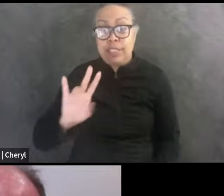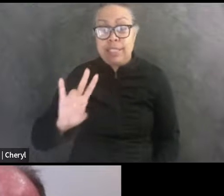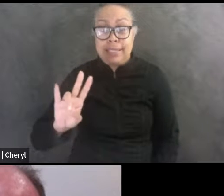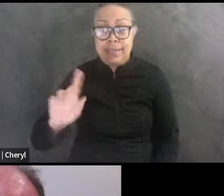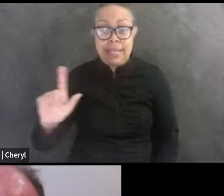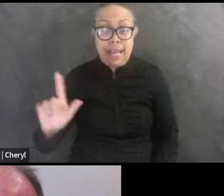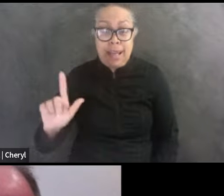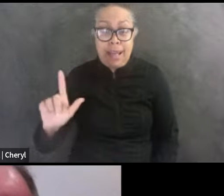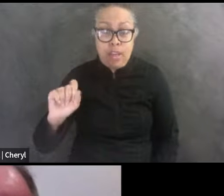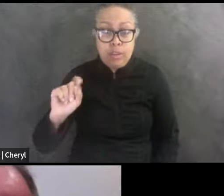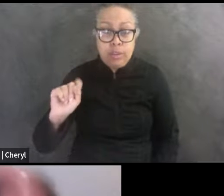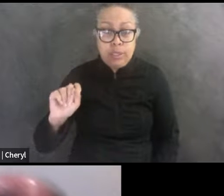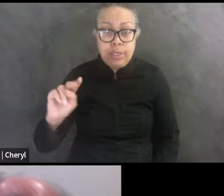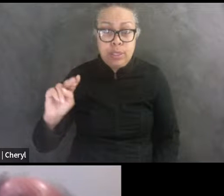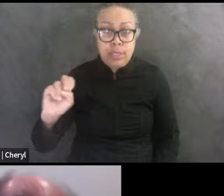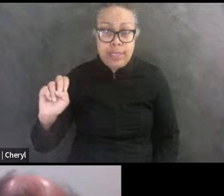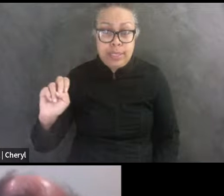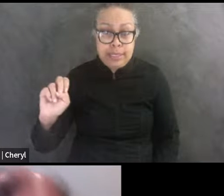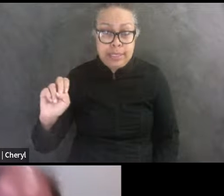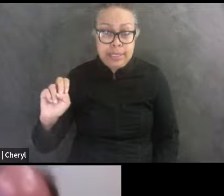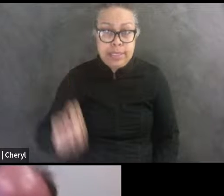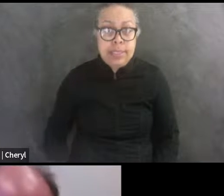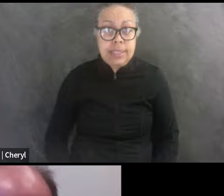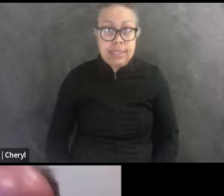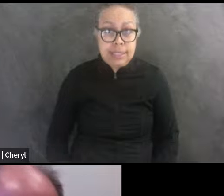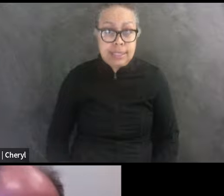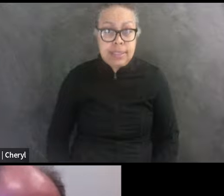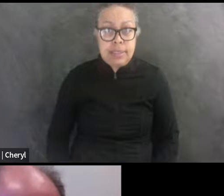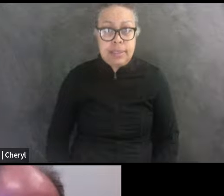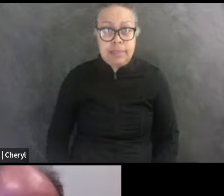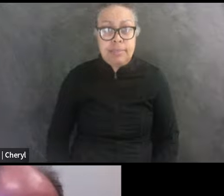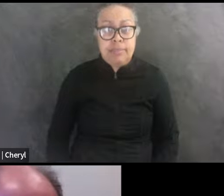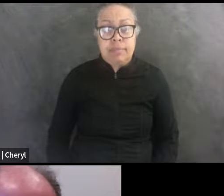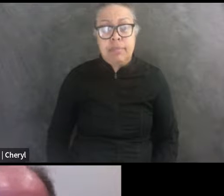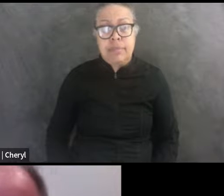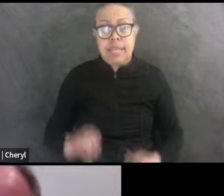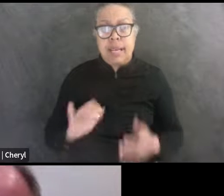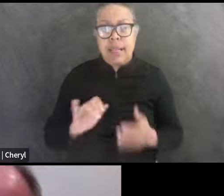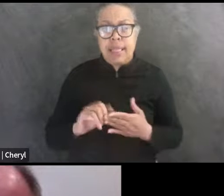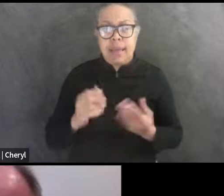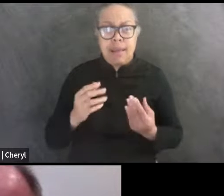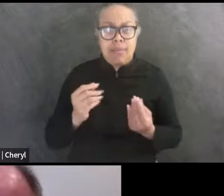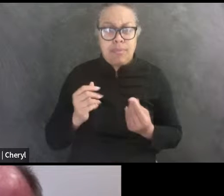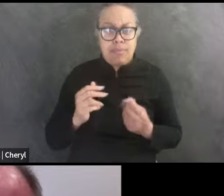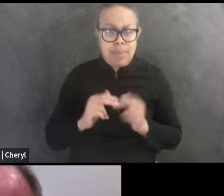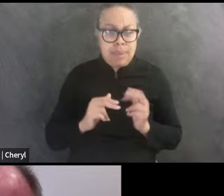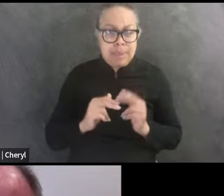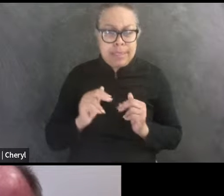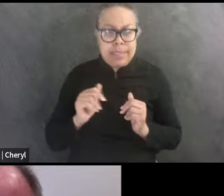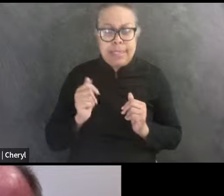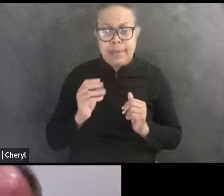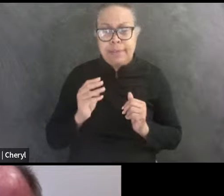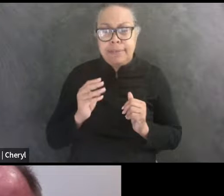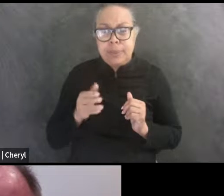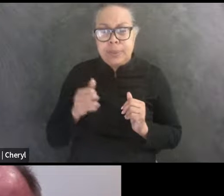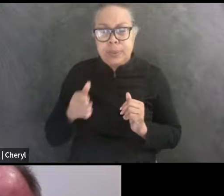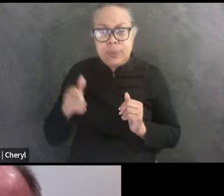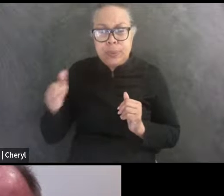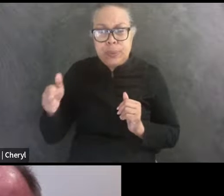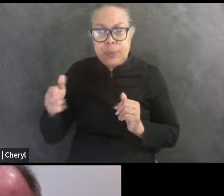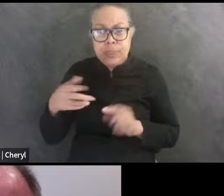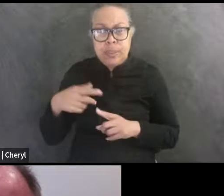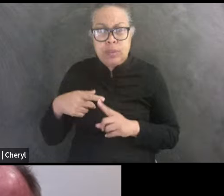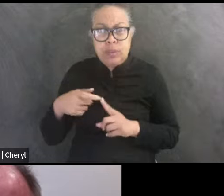Northeast, and that is a property a few doors down from, you guys know where